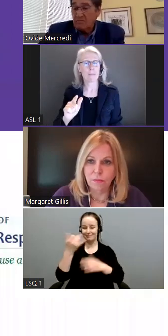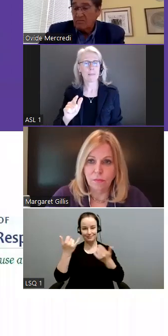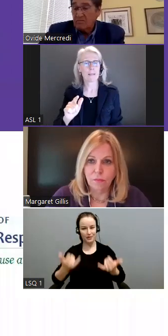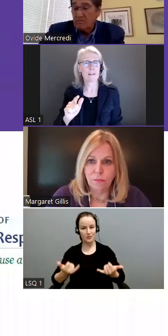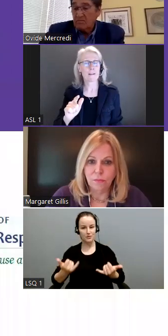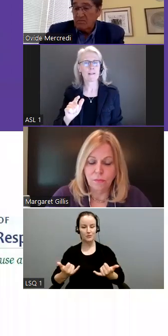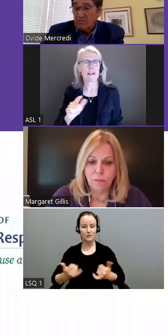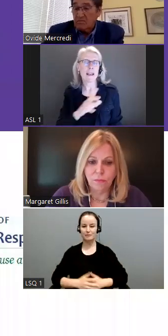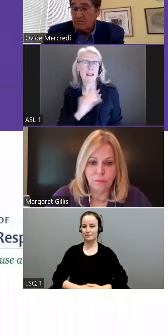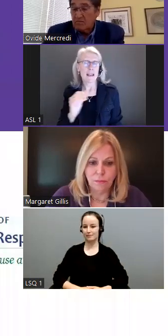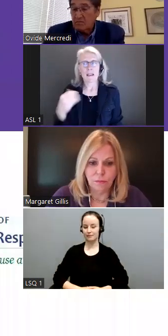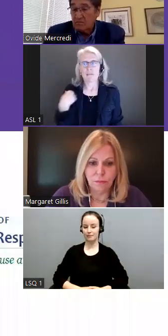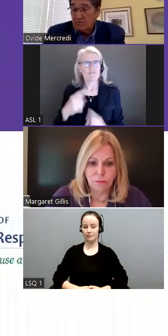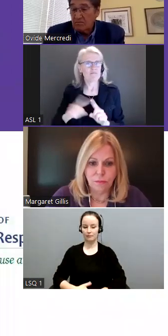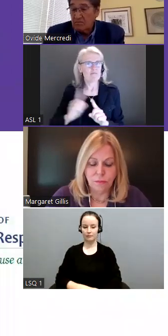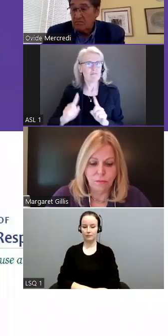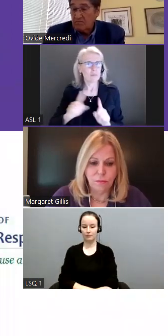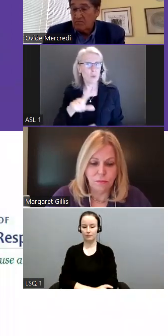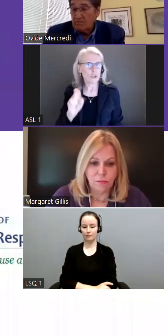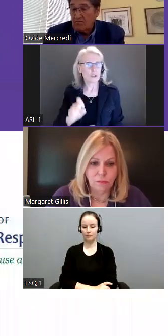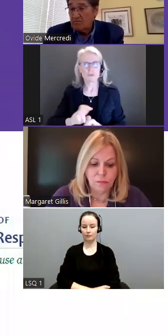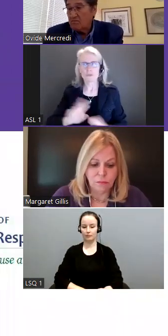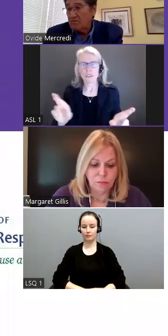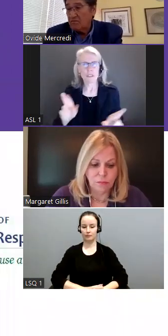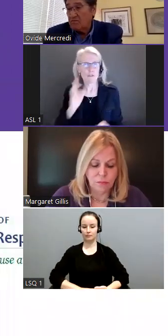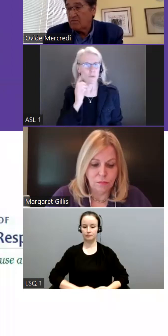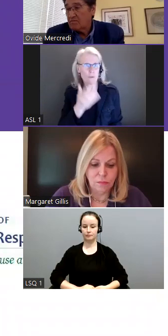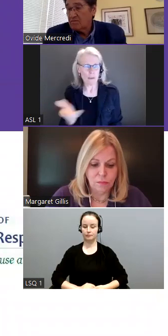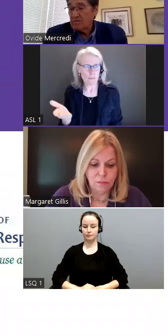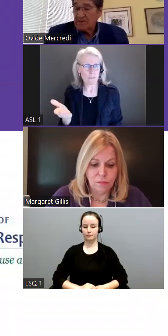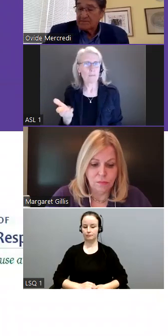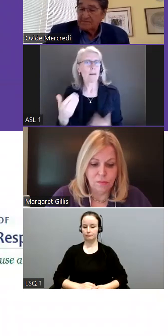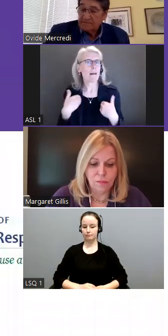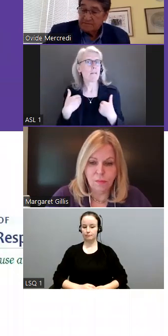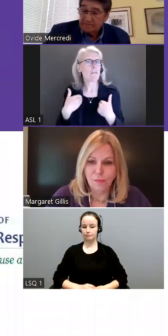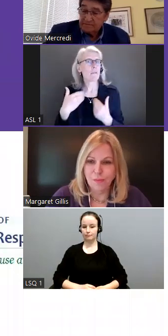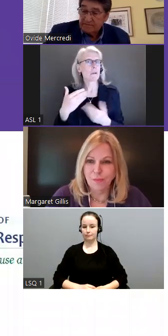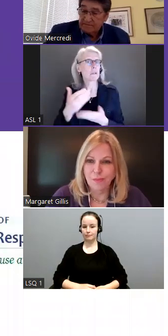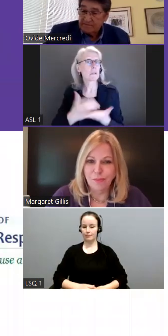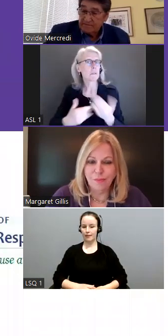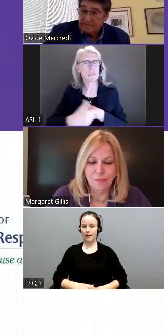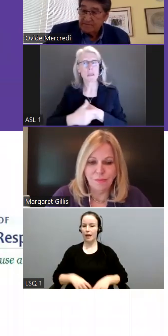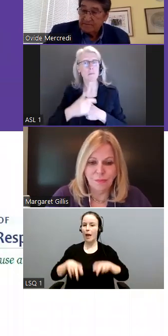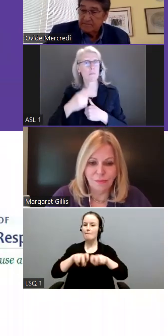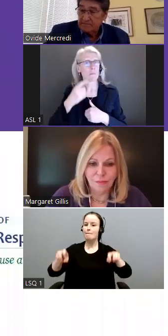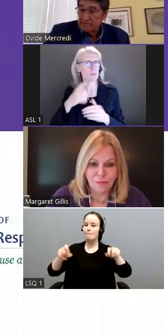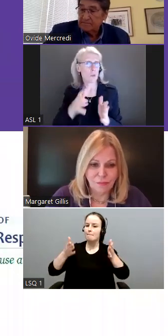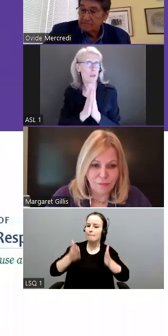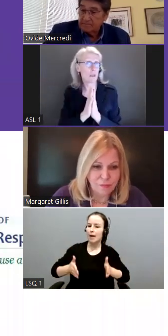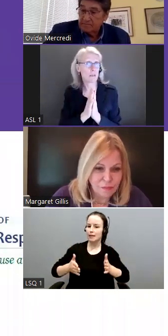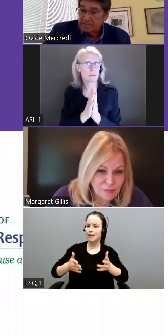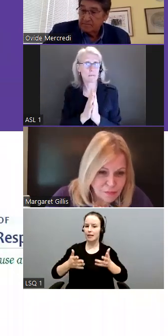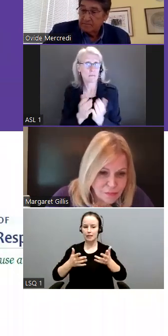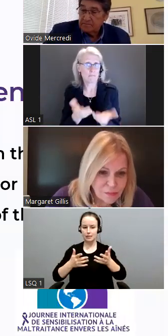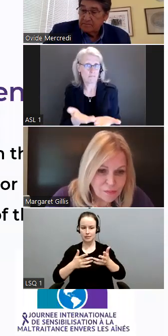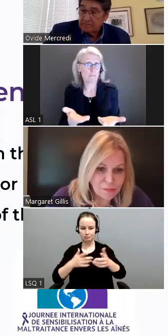questions that we have posed for them, and having some time at the end for you to ask your questions at the end of the day.